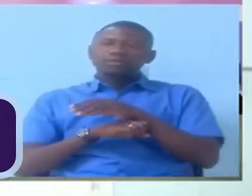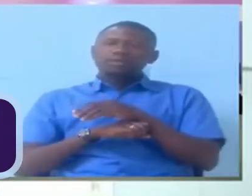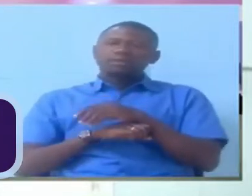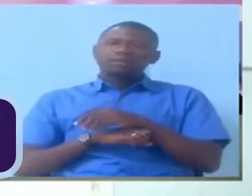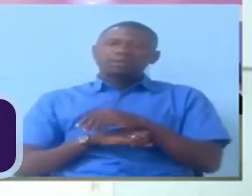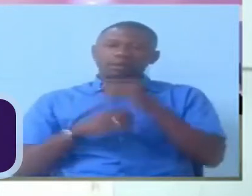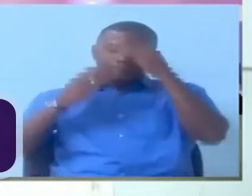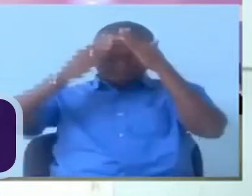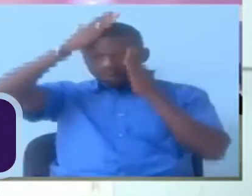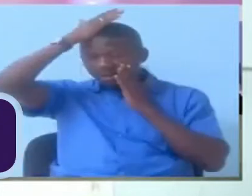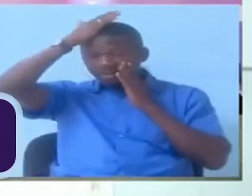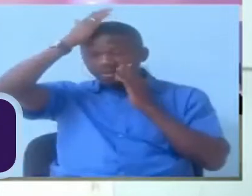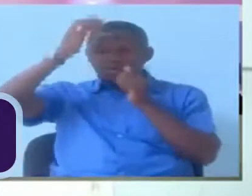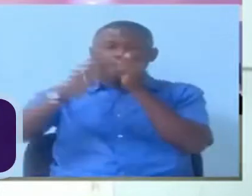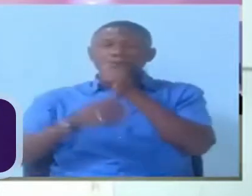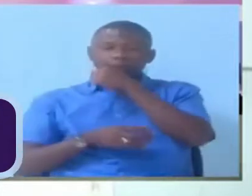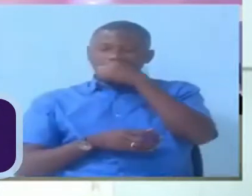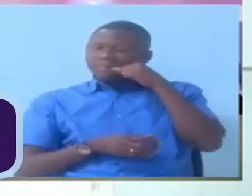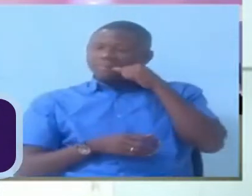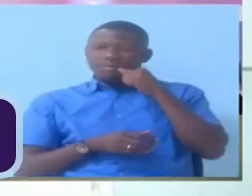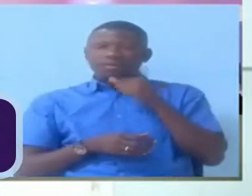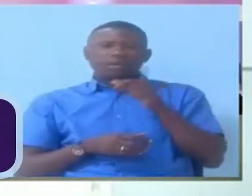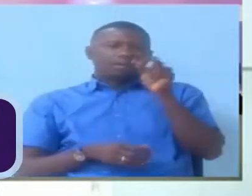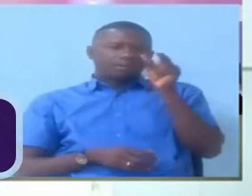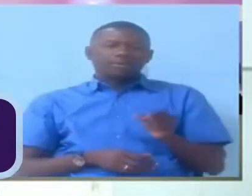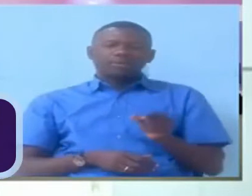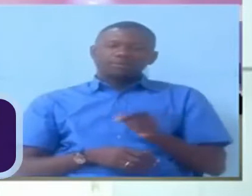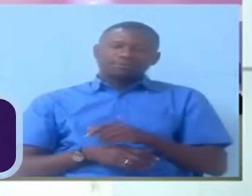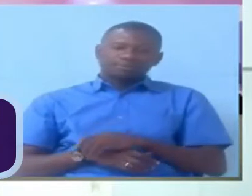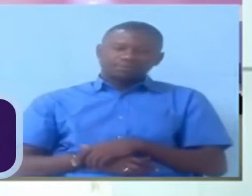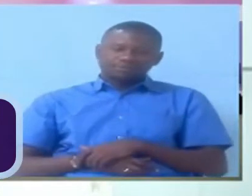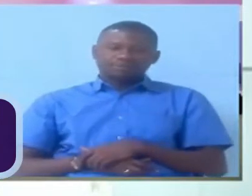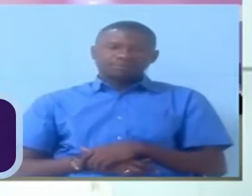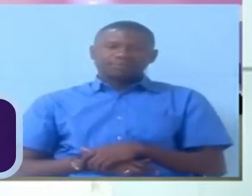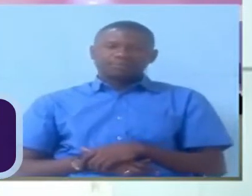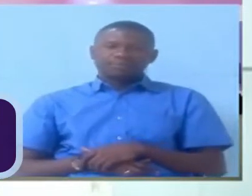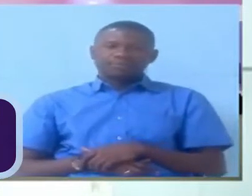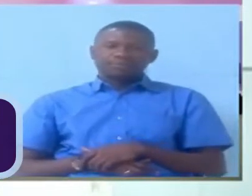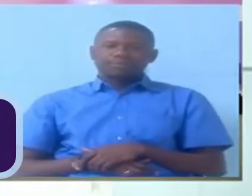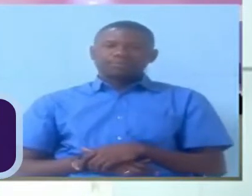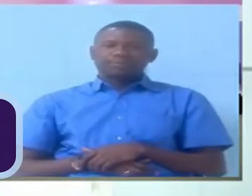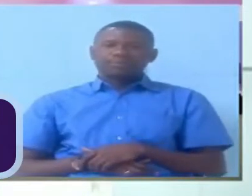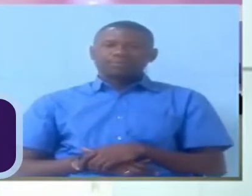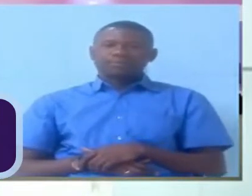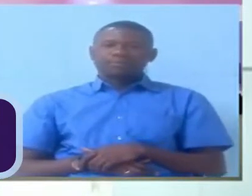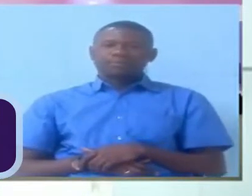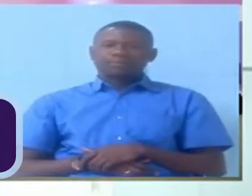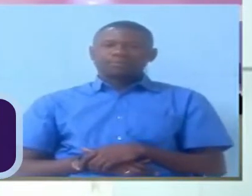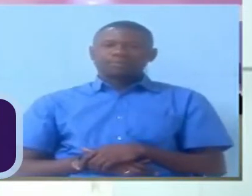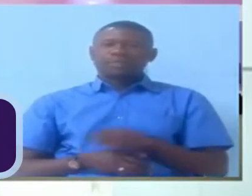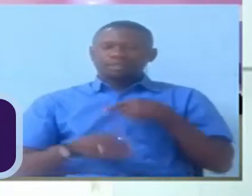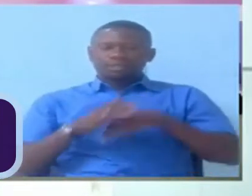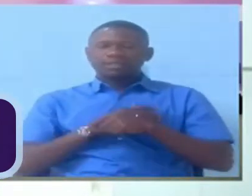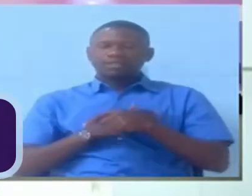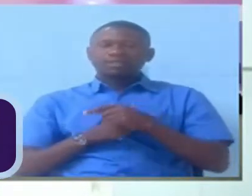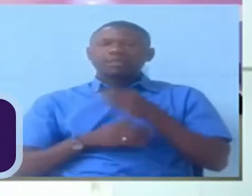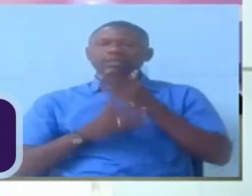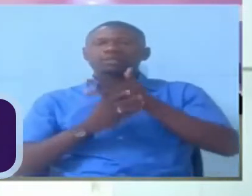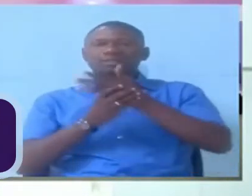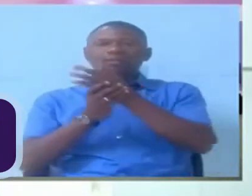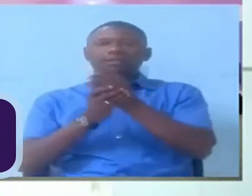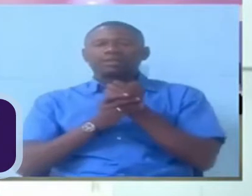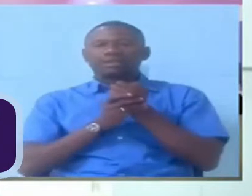Charlie Company. Biring karang biring pass out nga karang ke sojari ala karola fungam bang 1990 yen